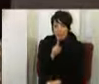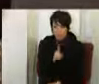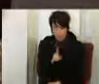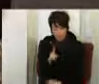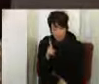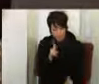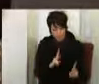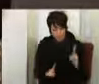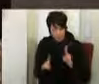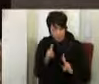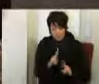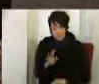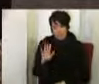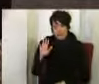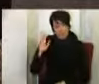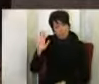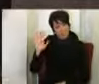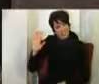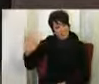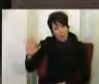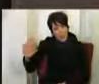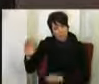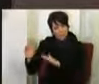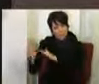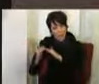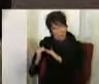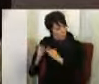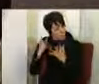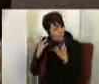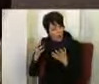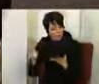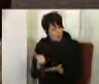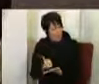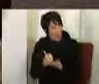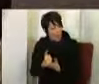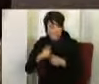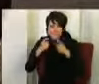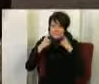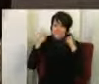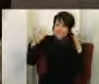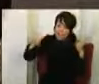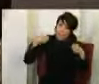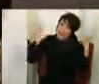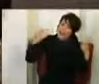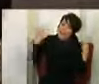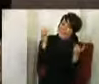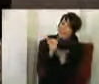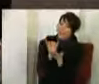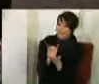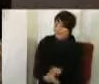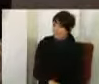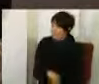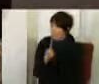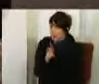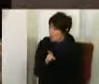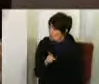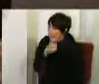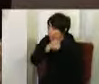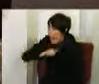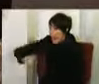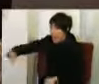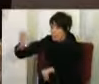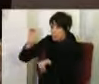who were a part of their lives invested in helping to celebrate them. You can imagine, just as it is in any church,